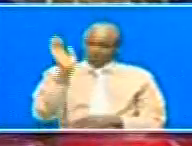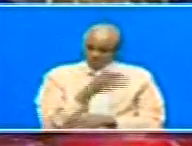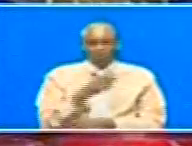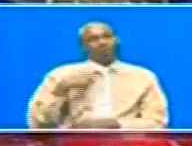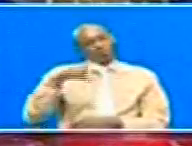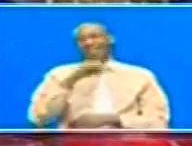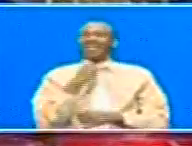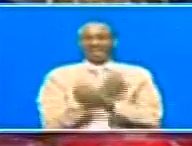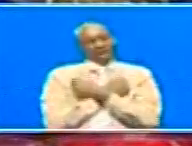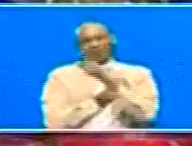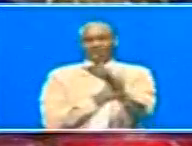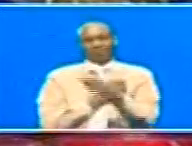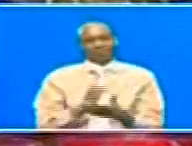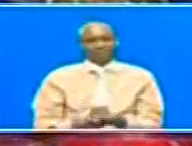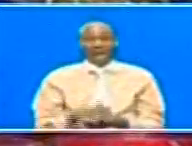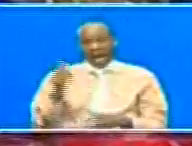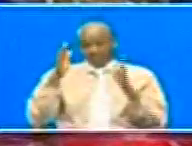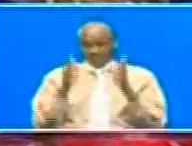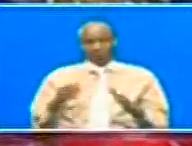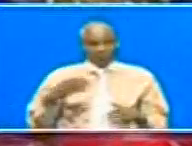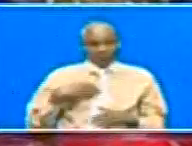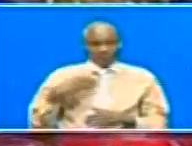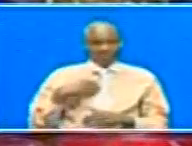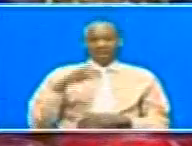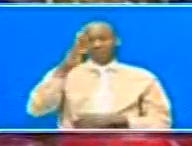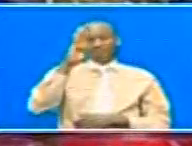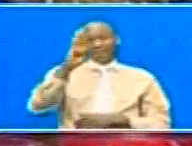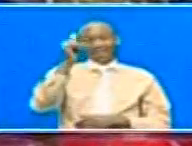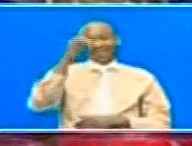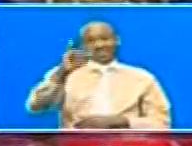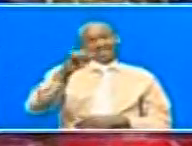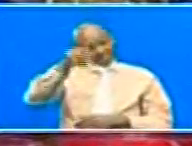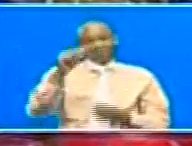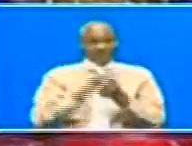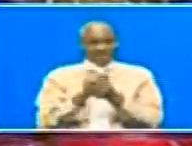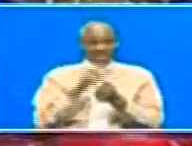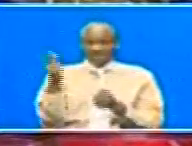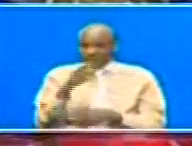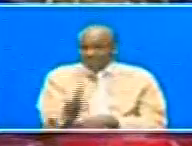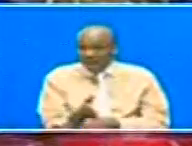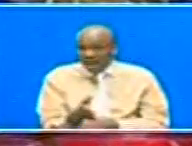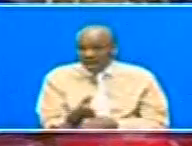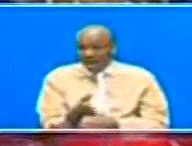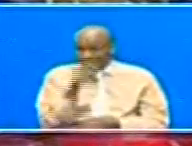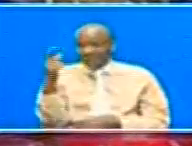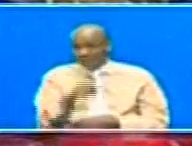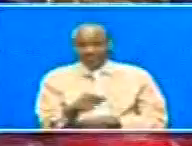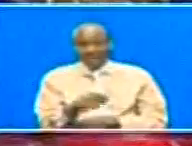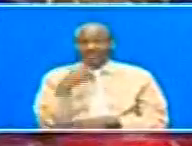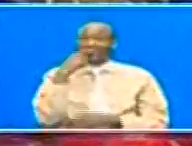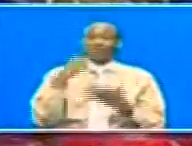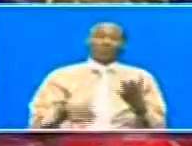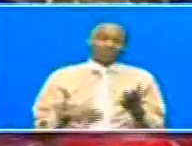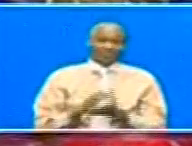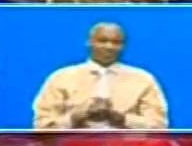you. Thank you. There's one here from Betty Chalo. She's an anchor on Fridays. Is she coming here? She says,